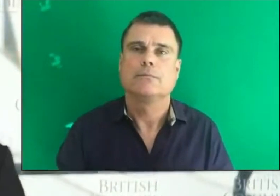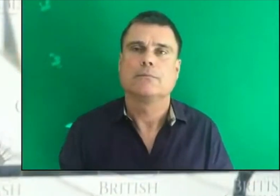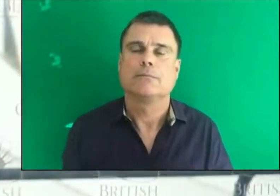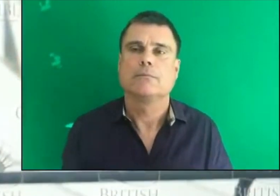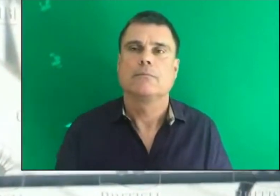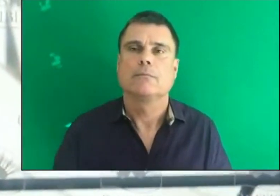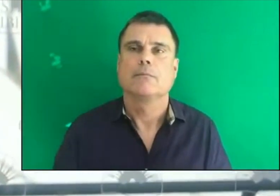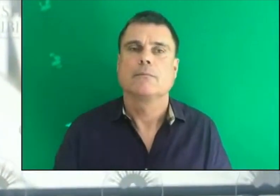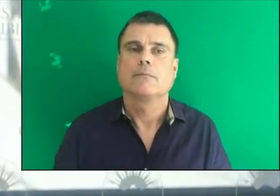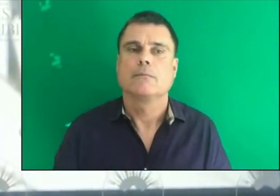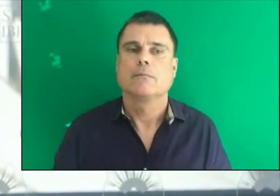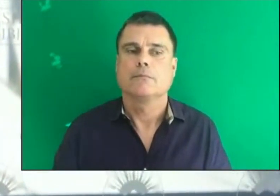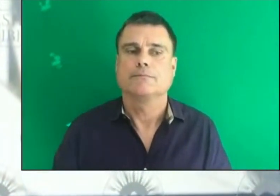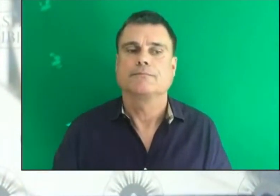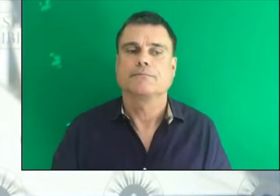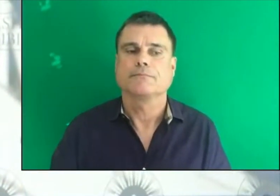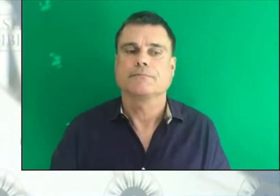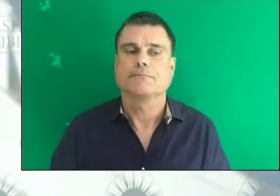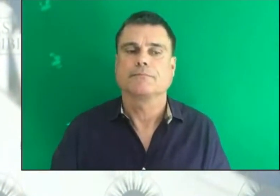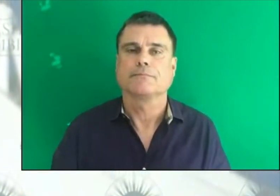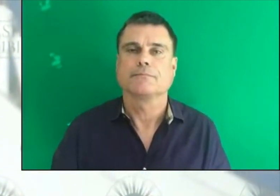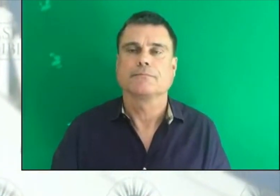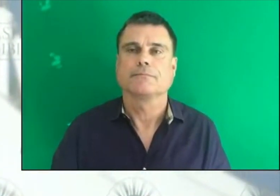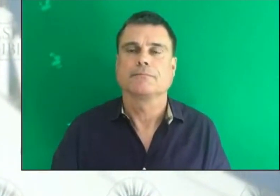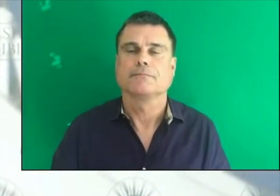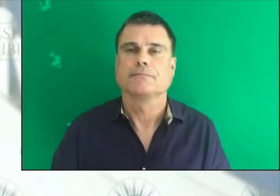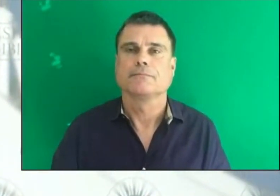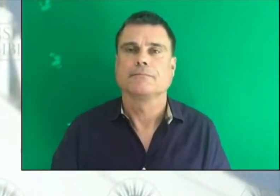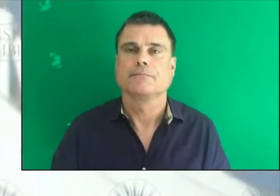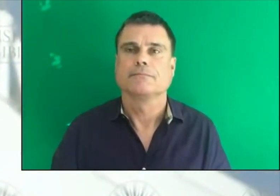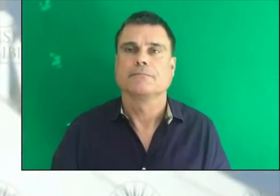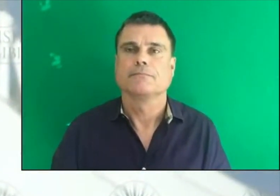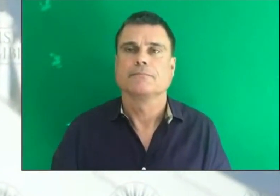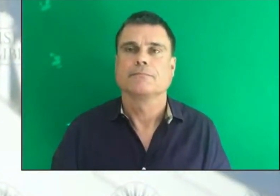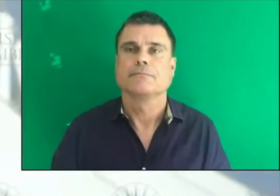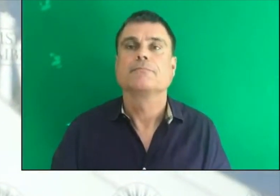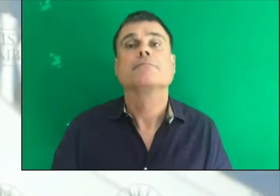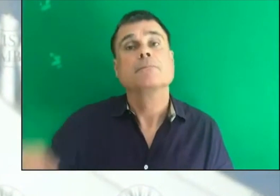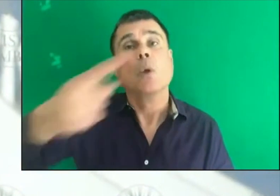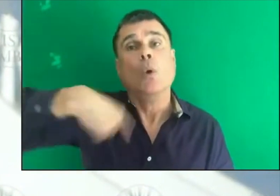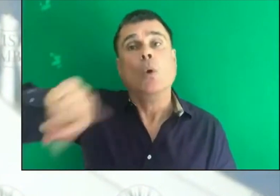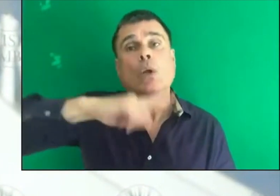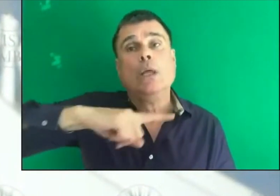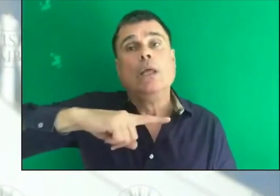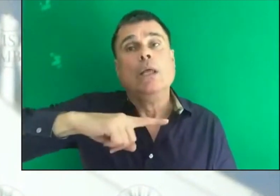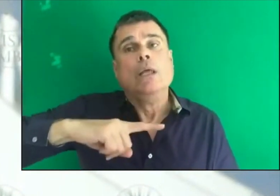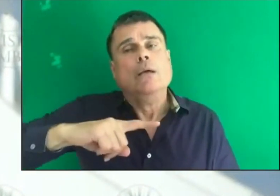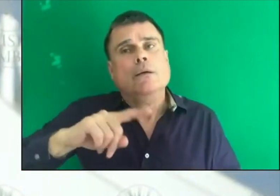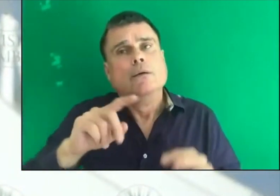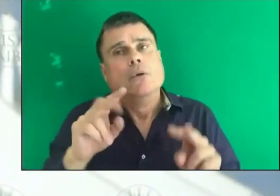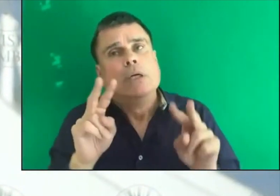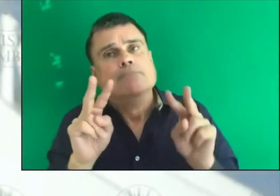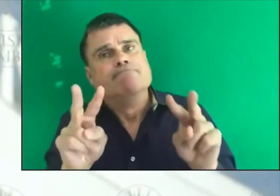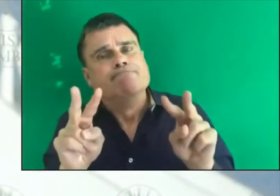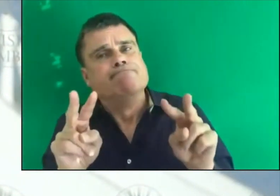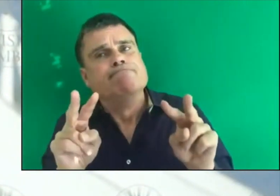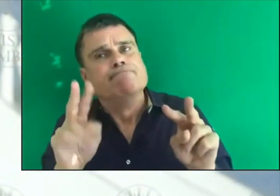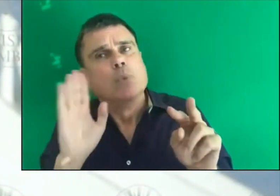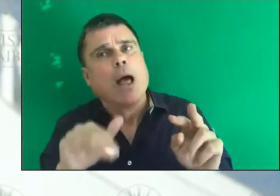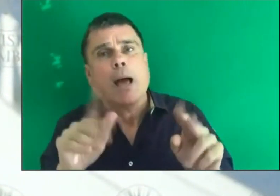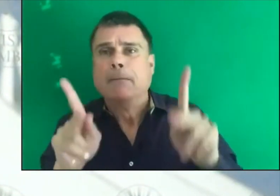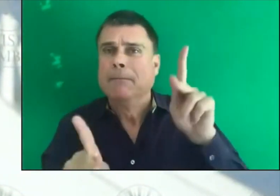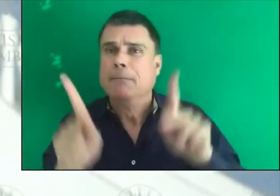Just one small point to say that, when at the beginning of the pandemic, we started a program that